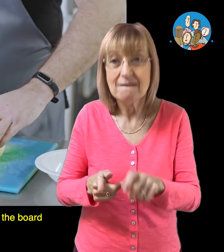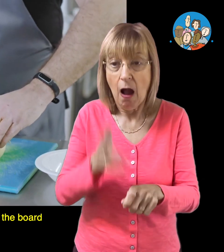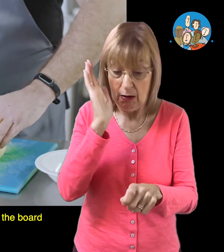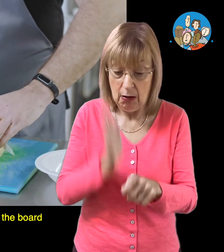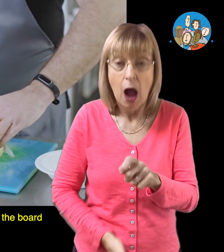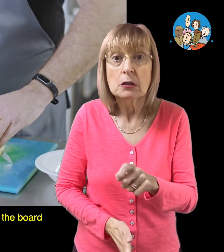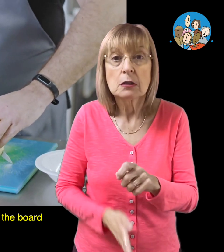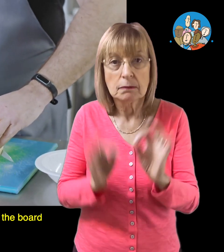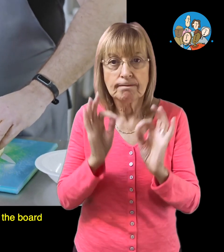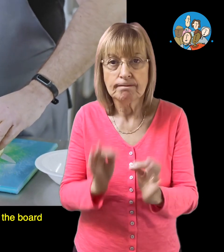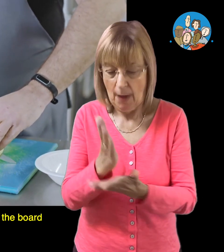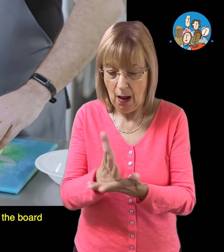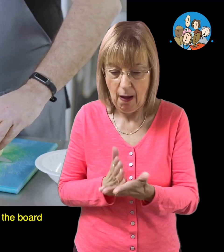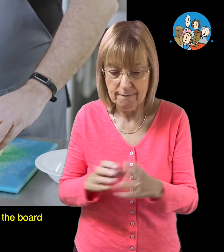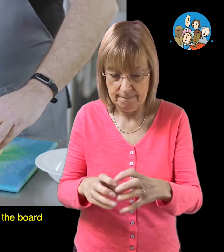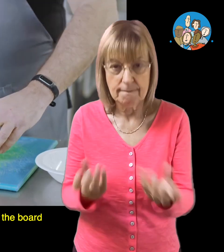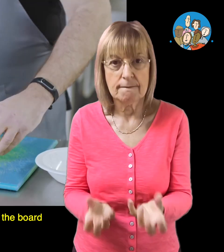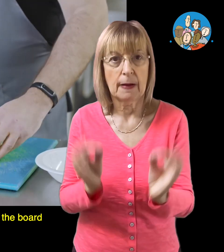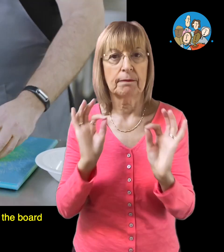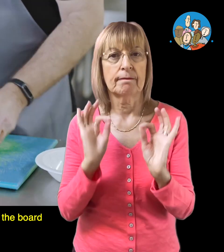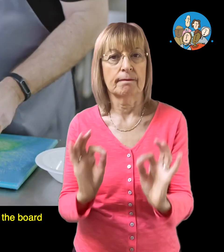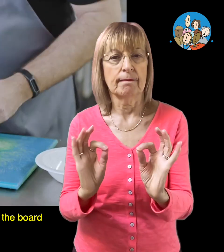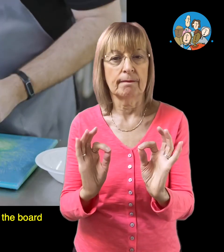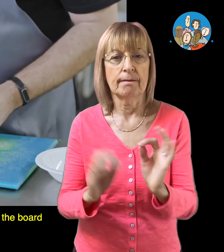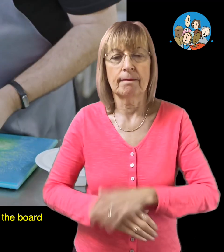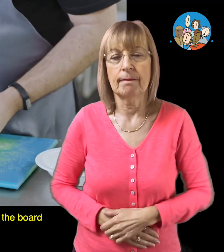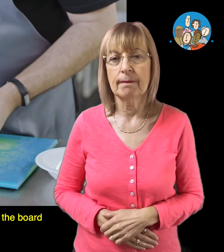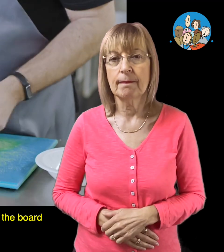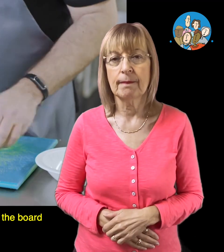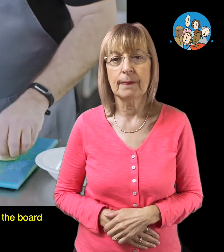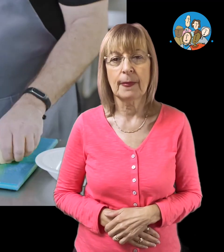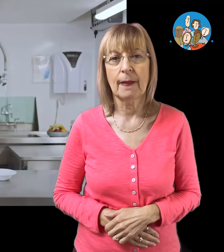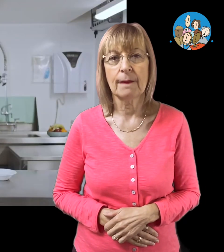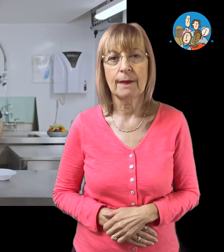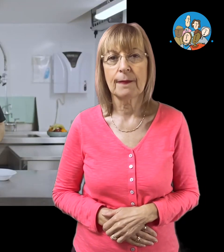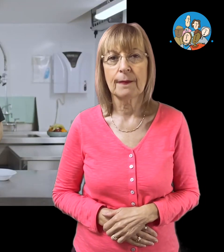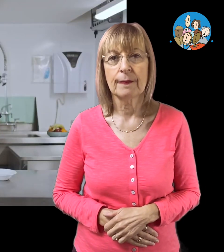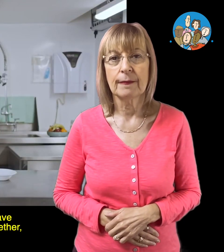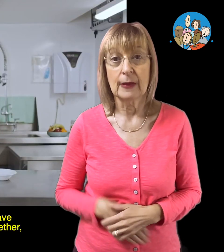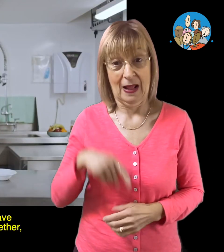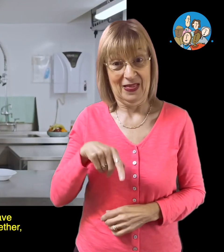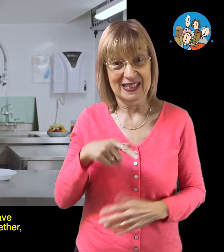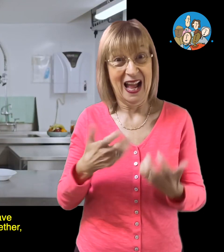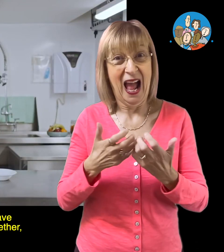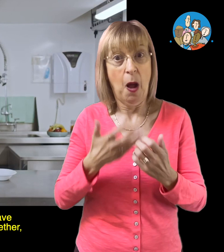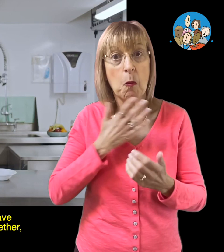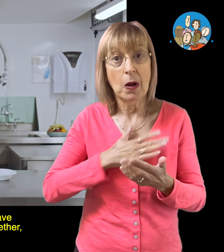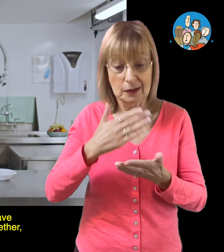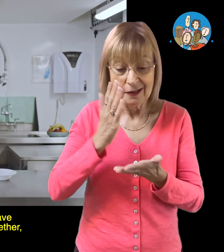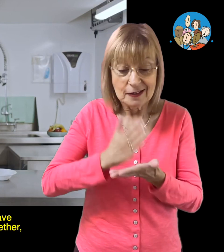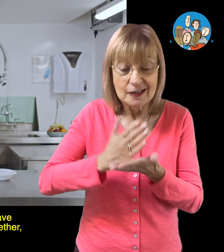cut through right down to the board. Right, so you've got a nice even split. So